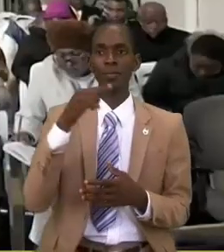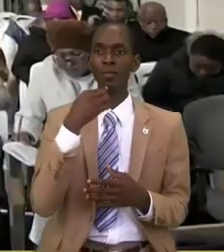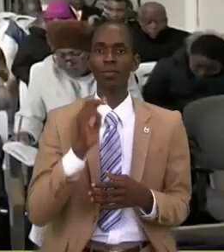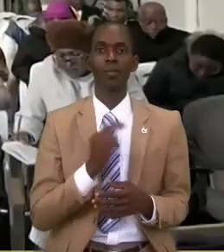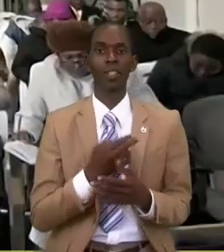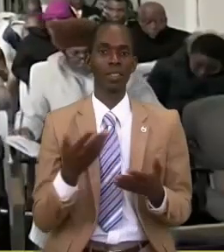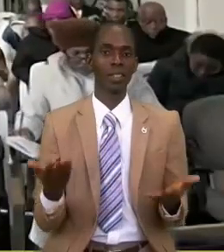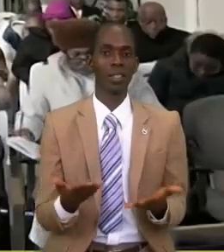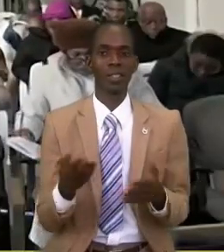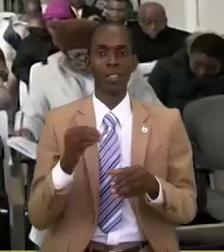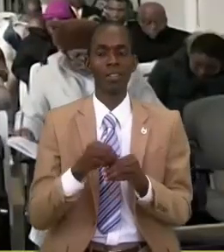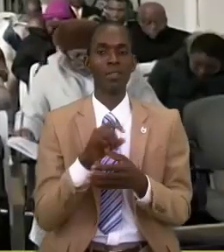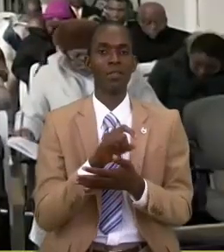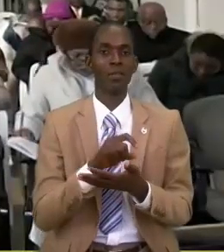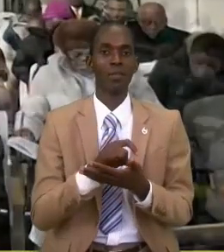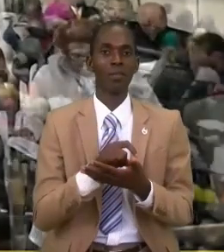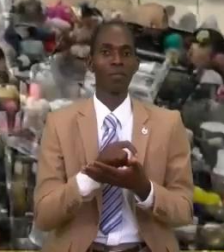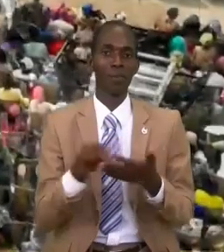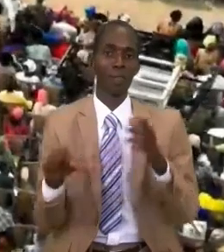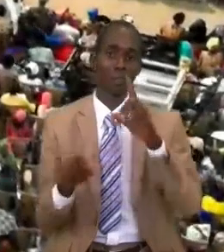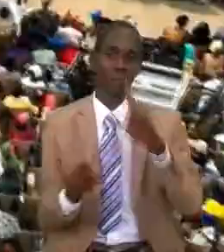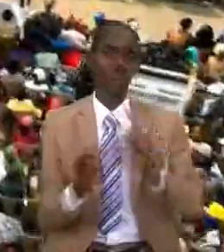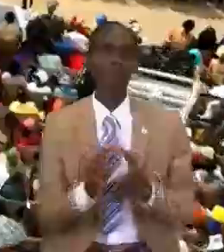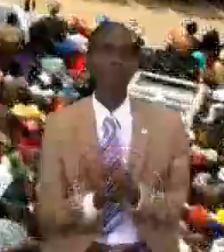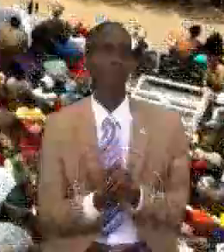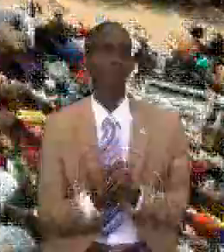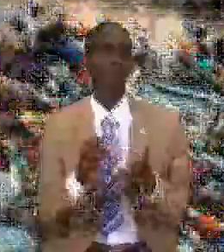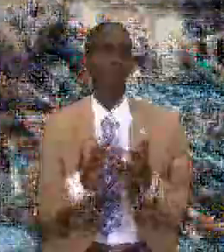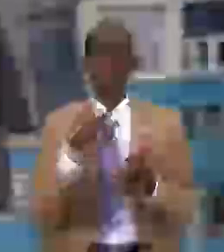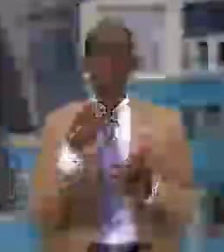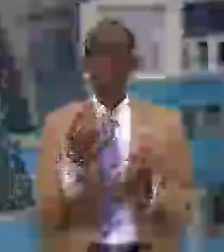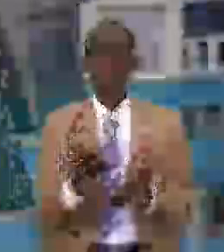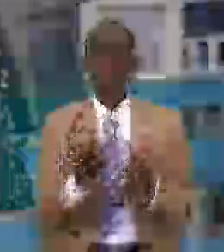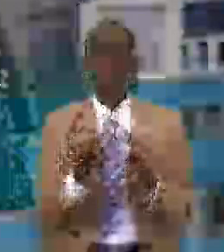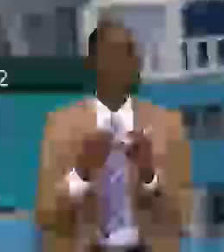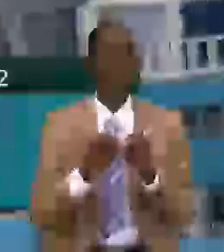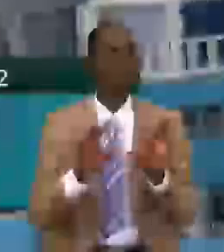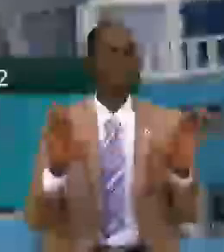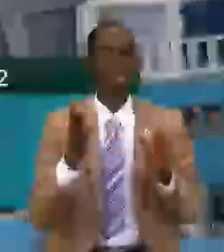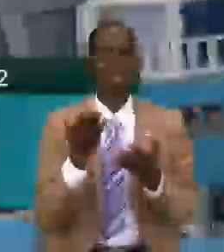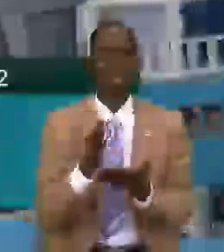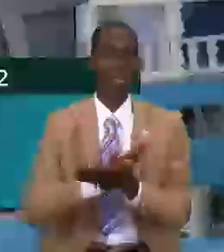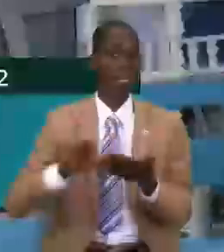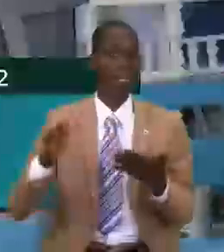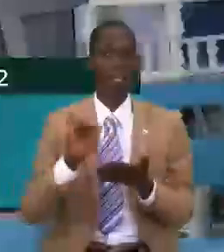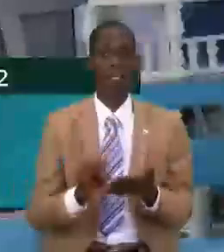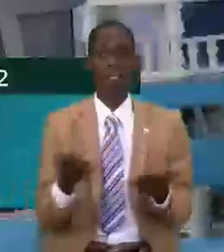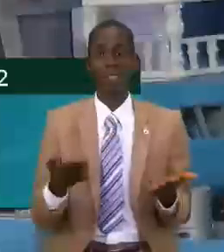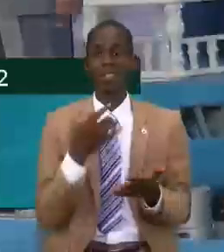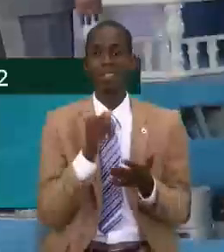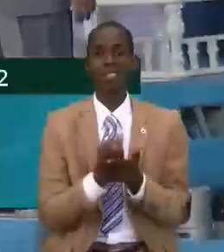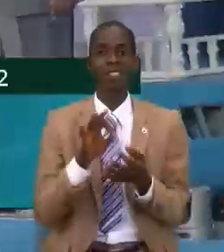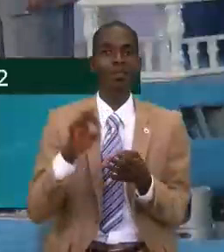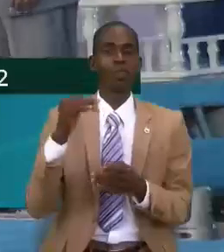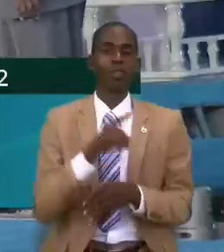in verse 1, it tells us very clearly here, and it says, the Spirit of the Lord God is upon me. Think